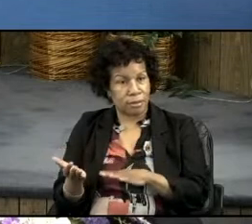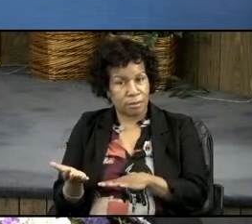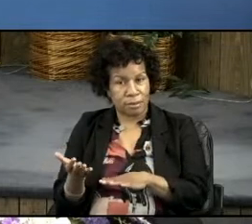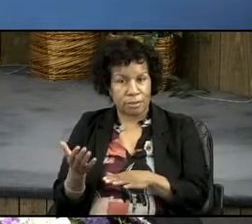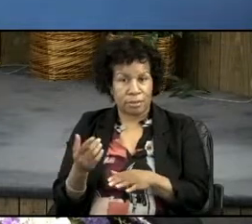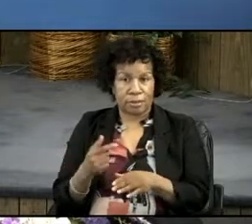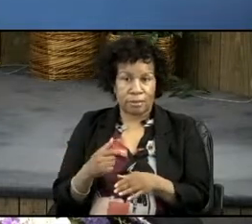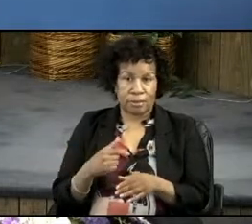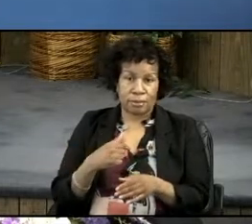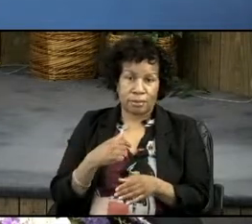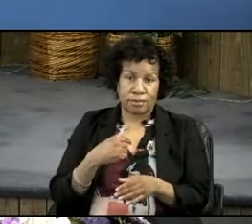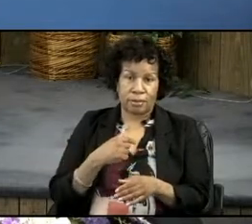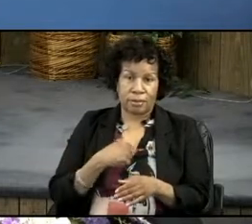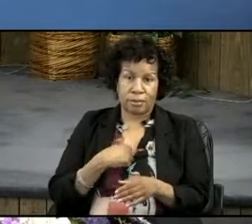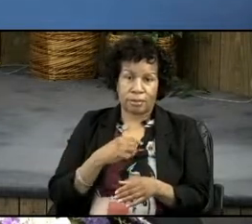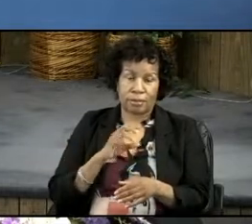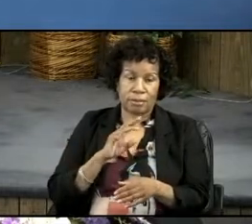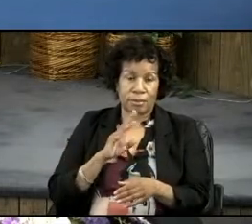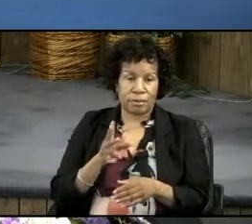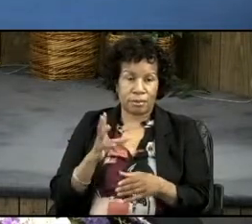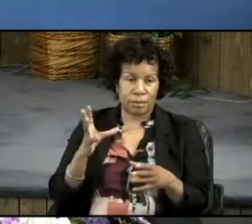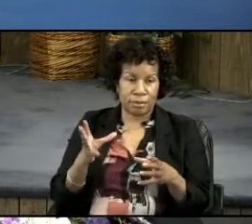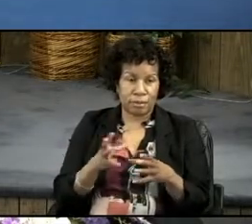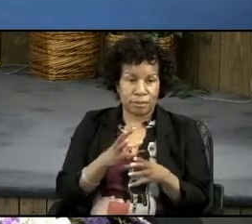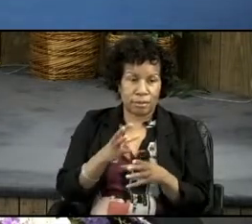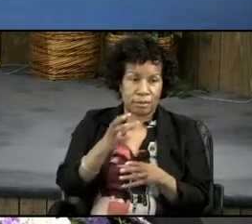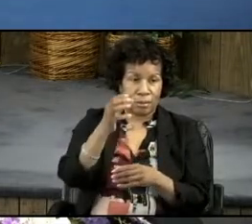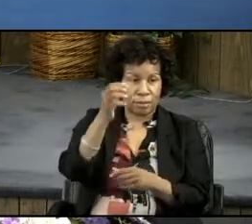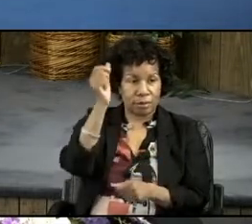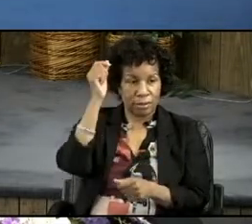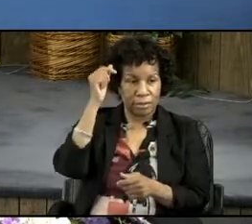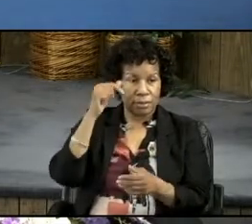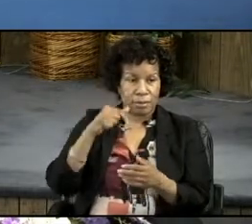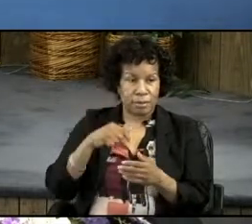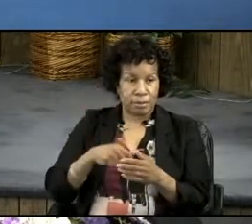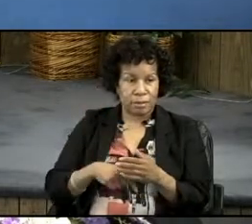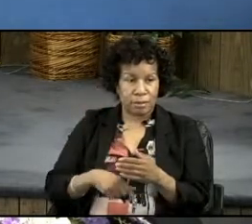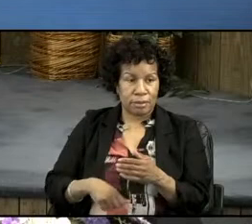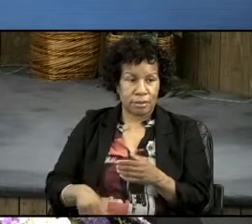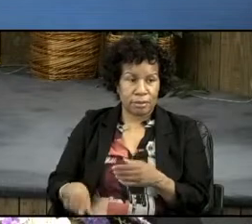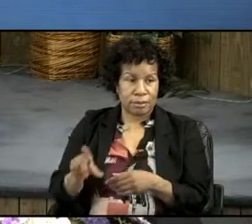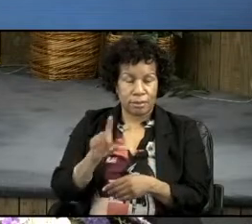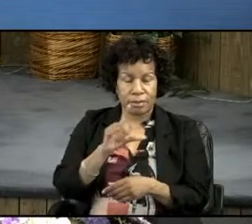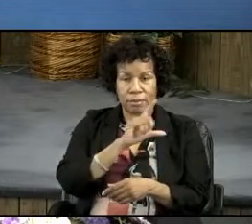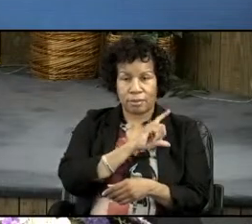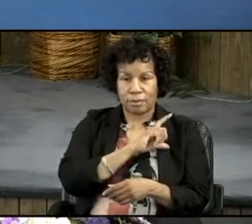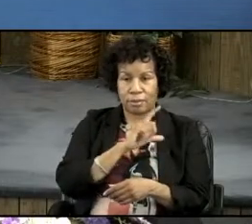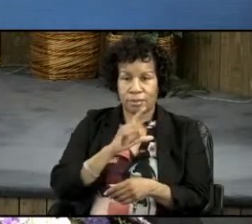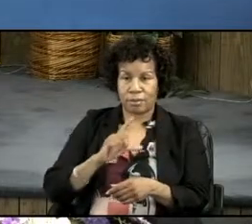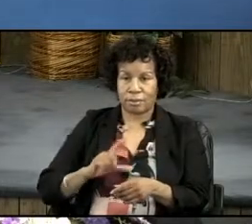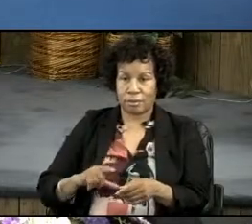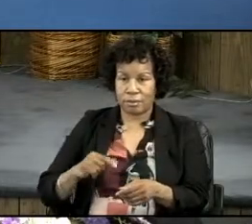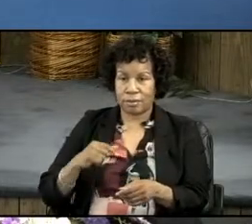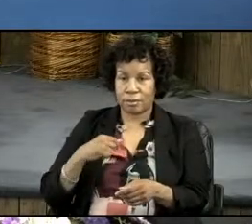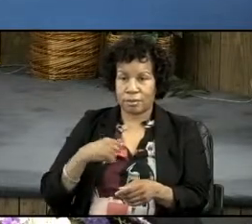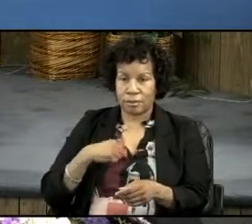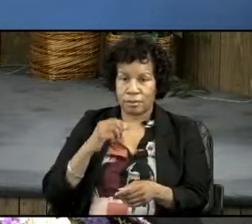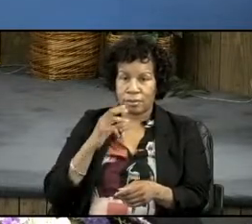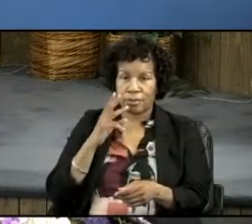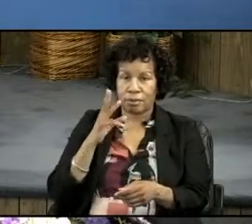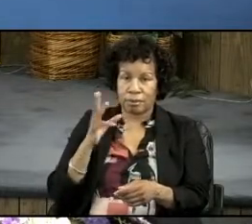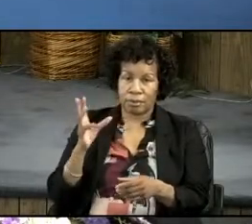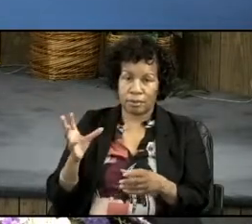Oh, if those soldiers had that, I will trust in the Lord. Come on, worship